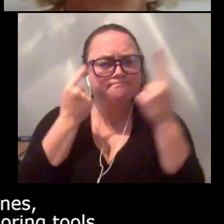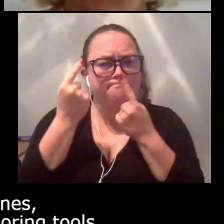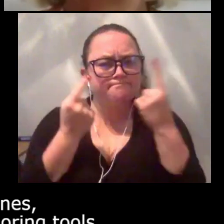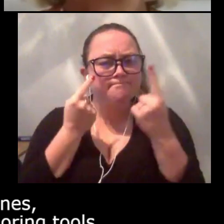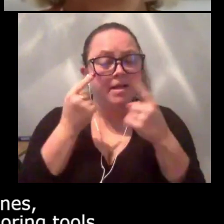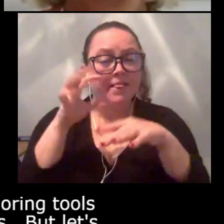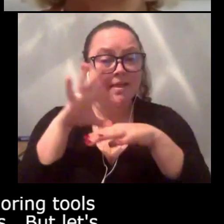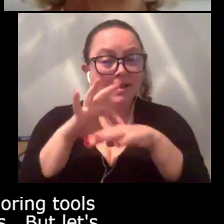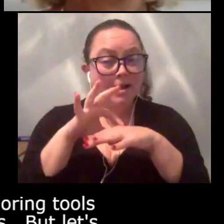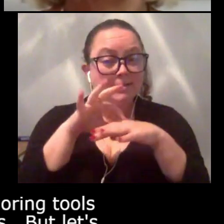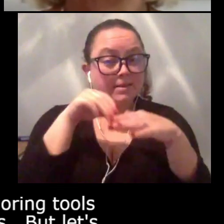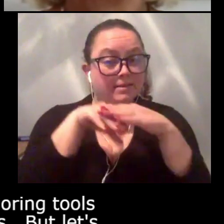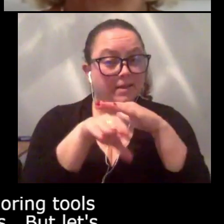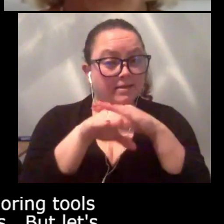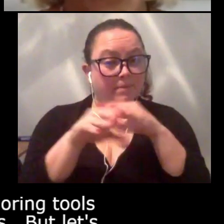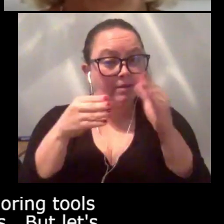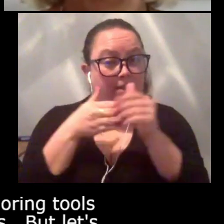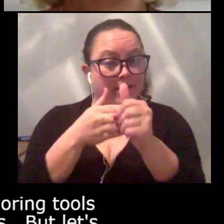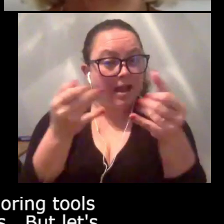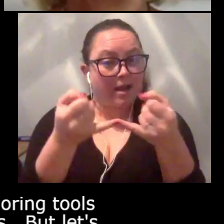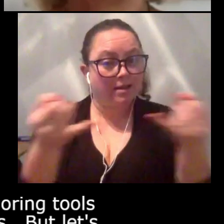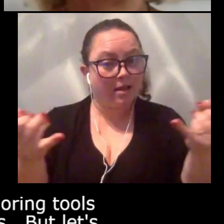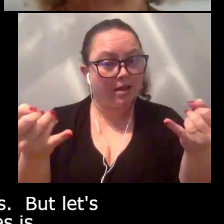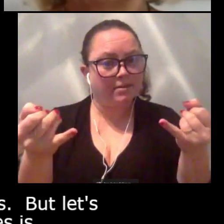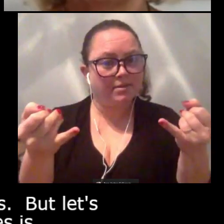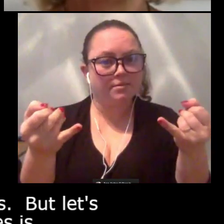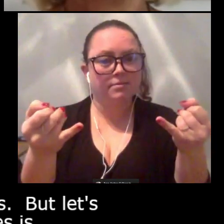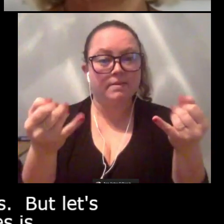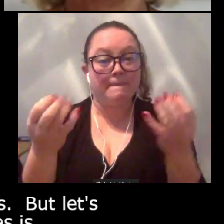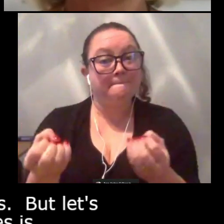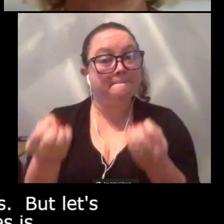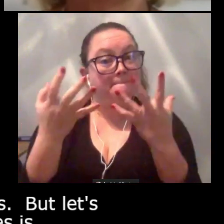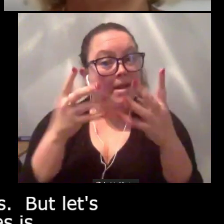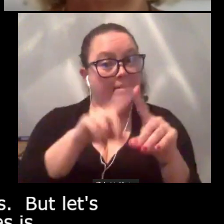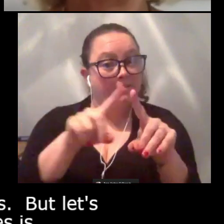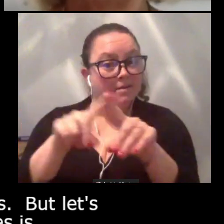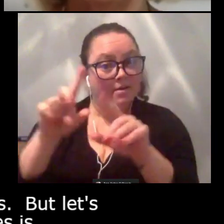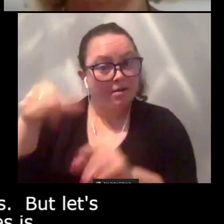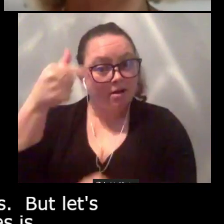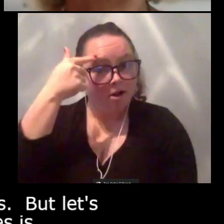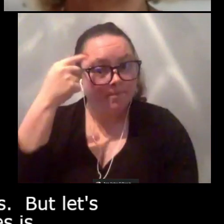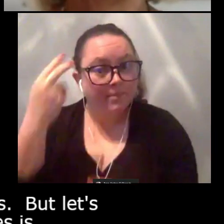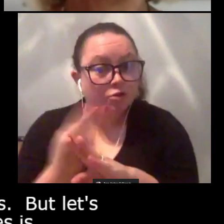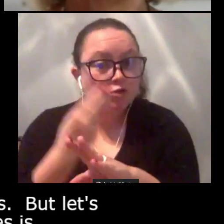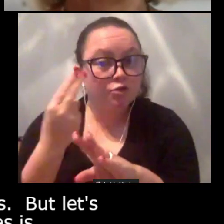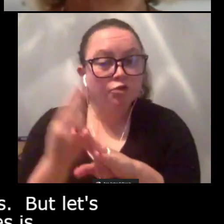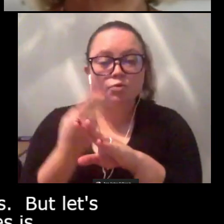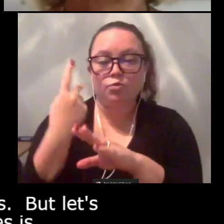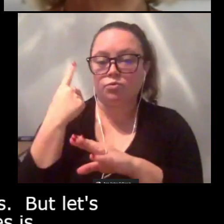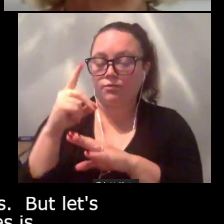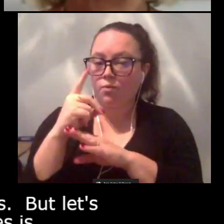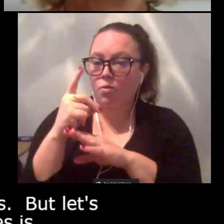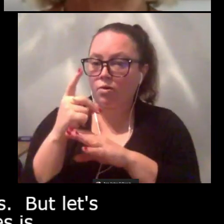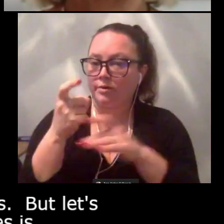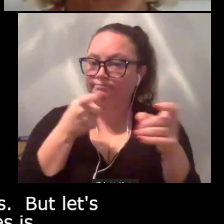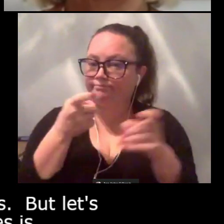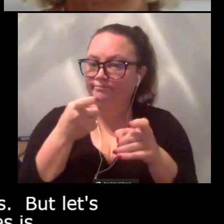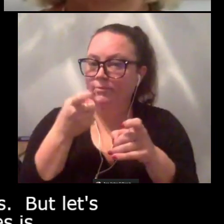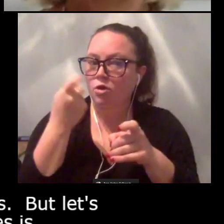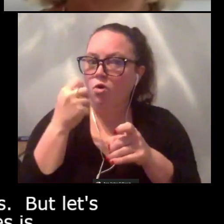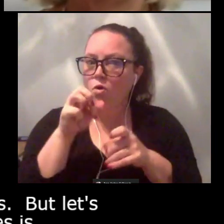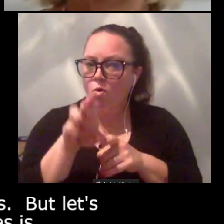is something that many governments use as either mandatory or a key focus point on ensuring